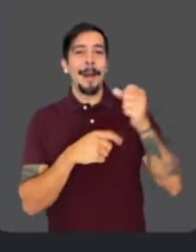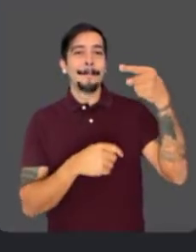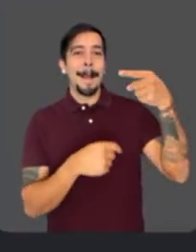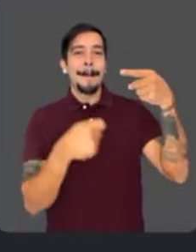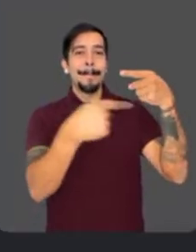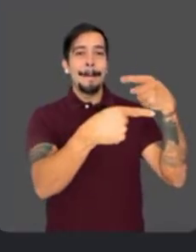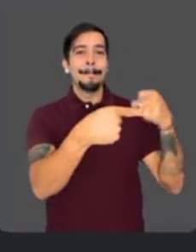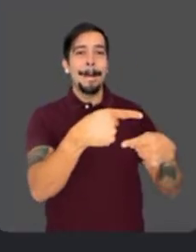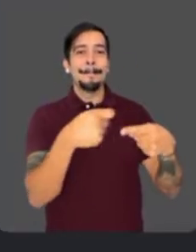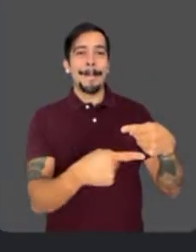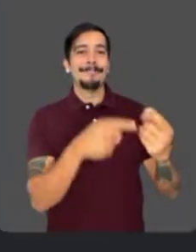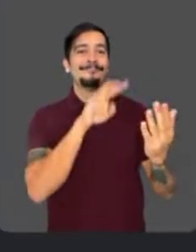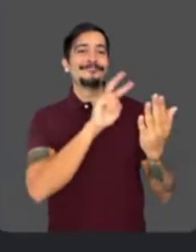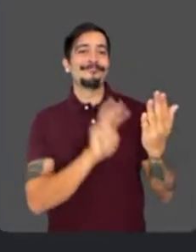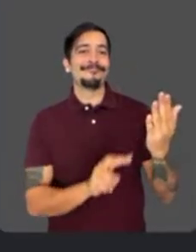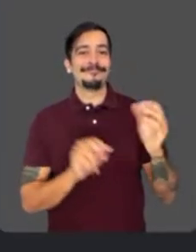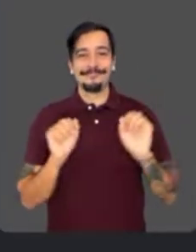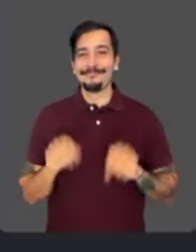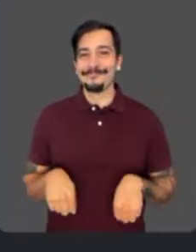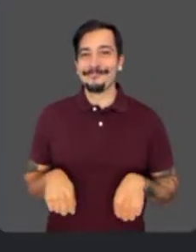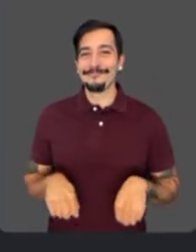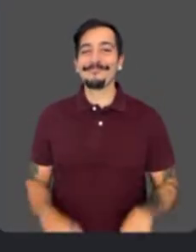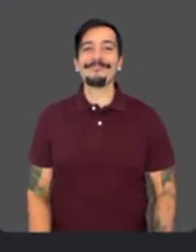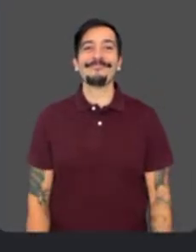conversation as it unfolds.